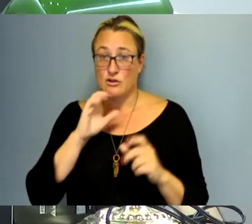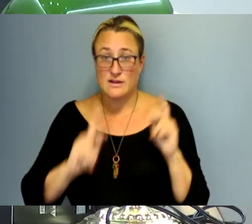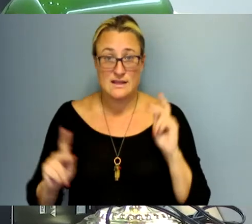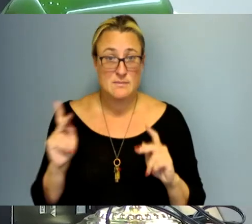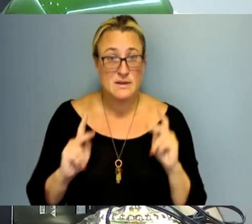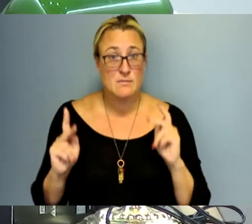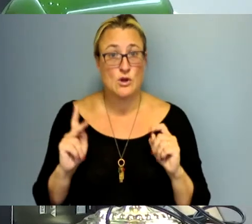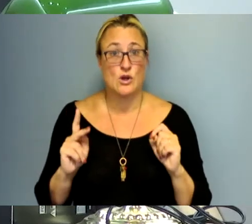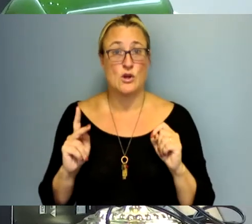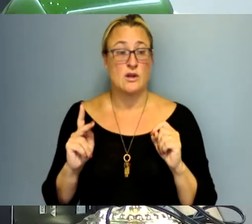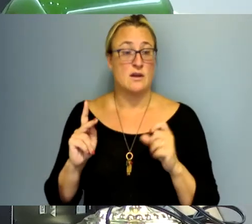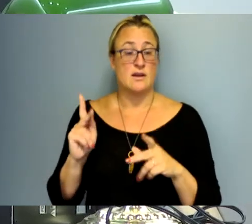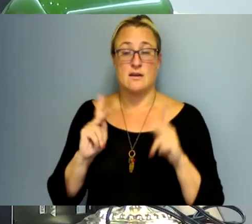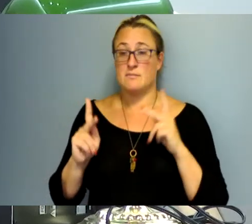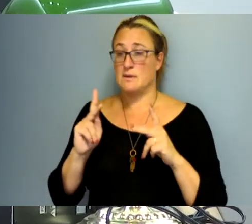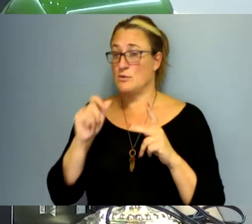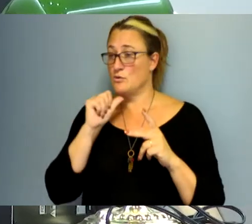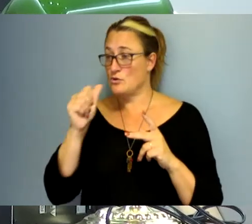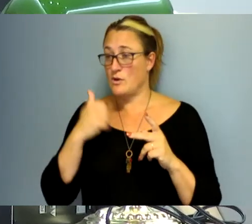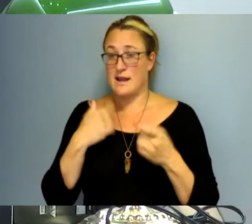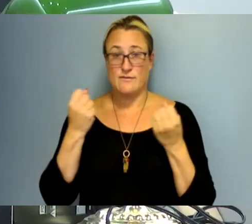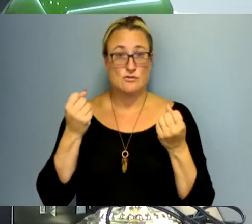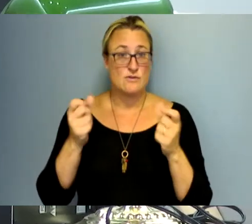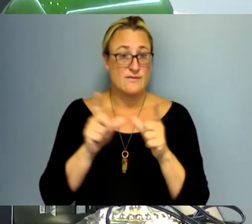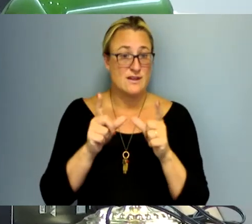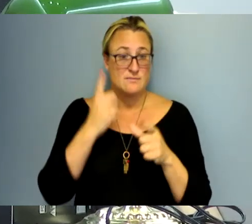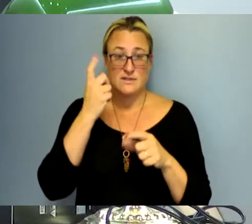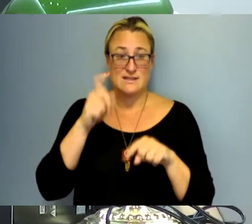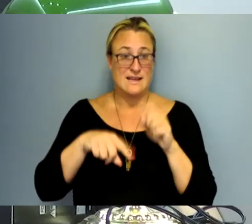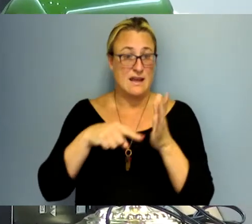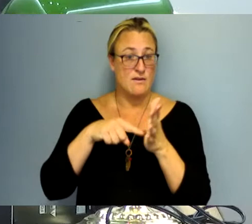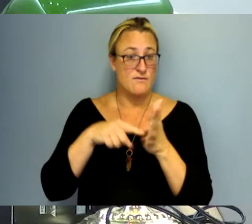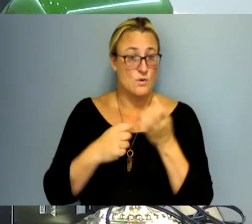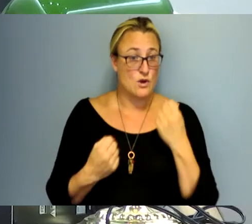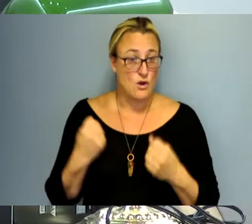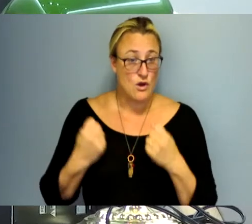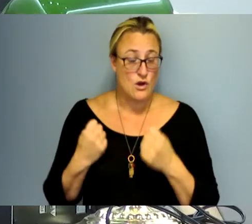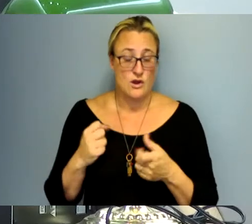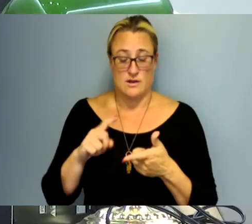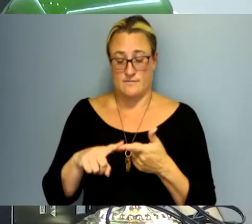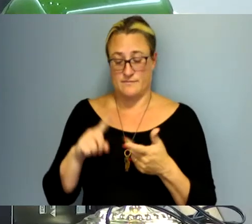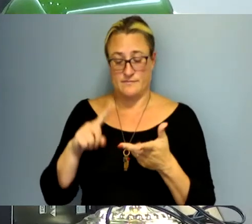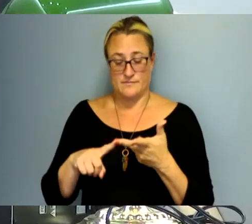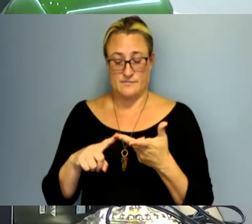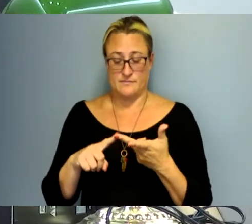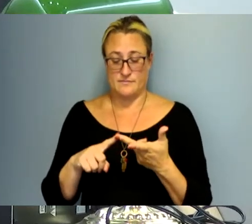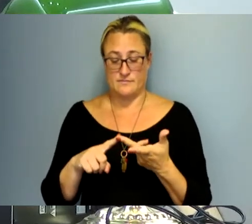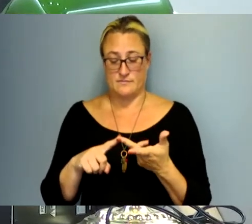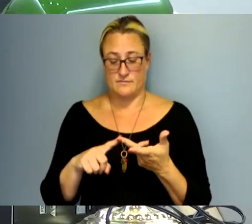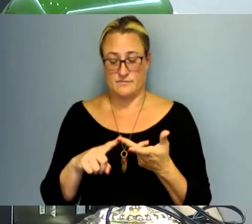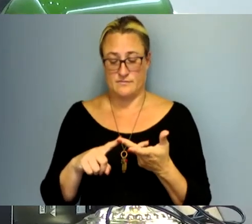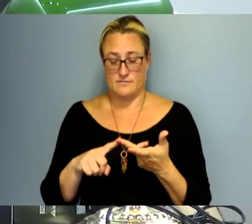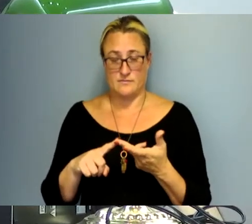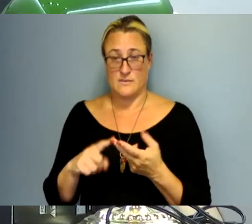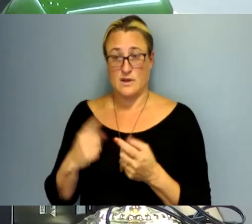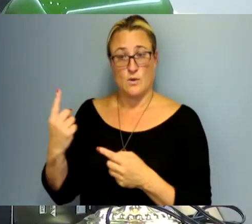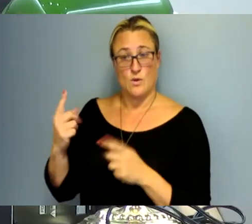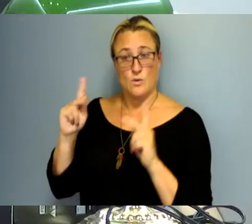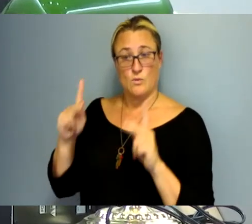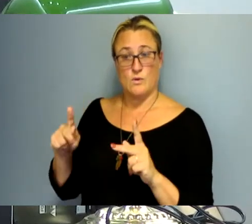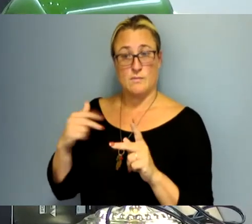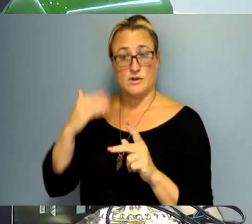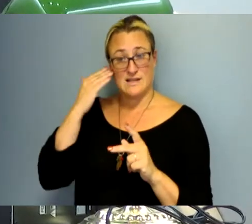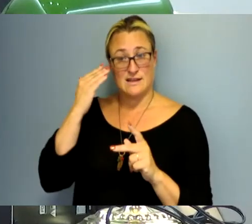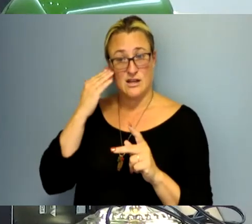people who don't have a driver's license because they can't afford a car. People who, I know of somebody I know,